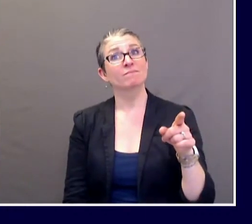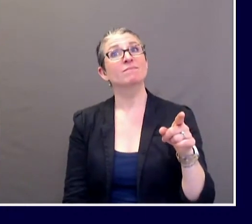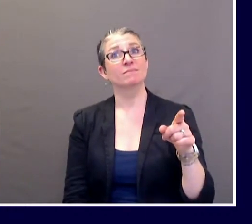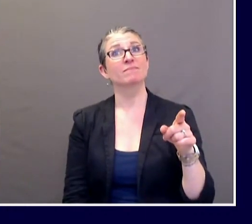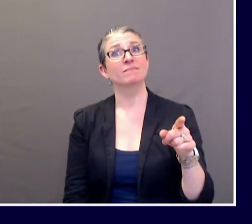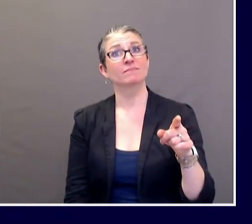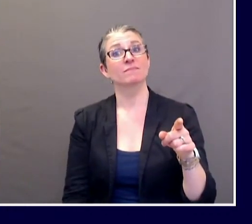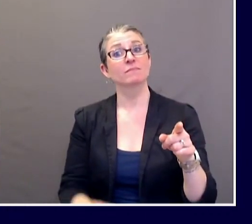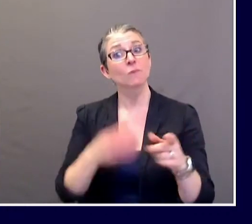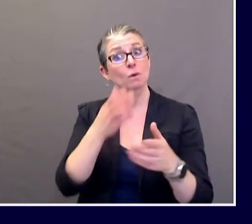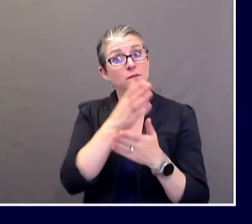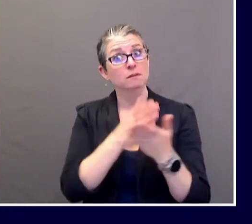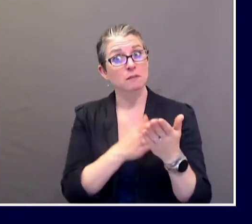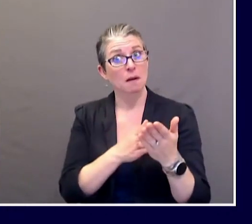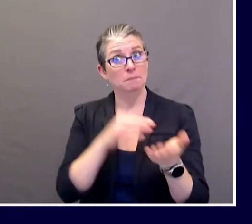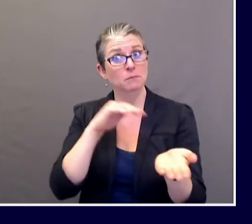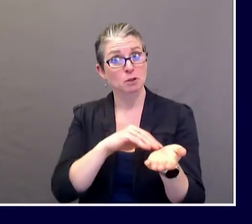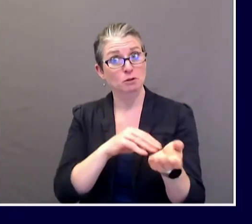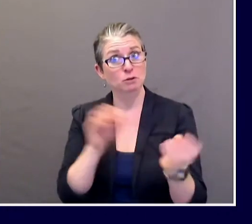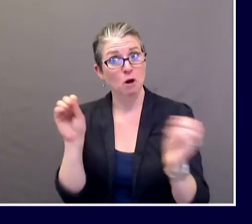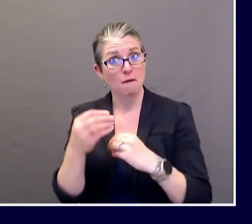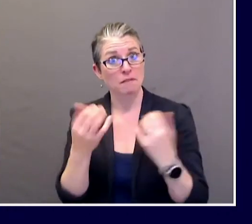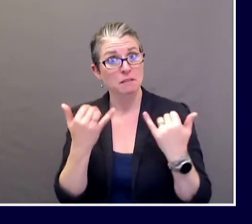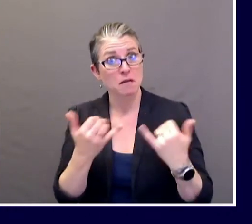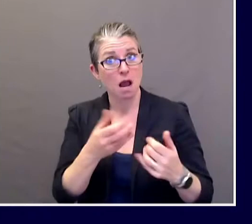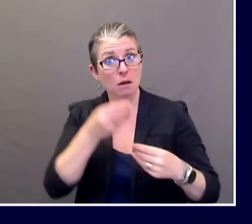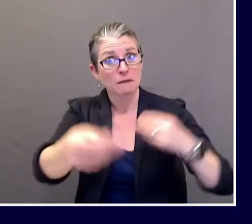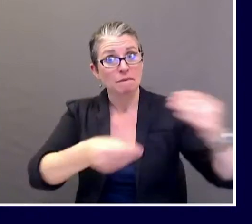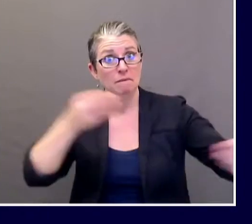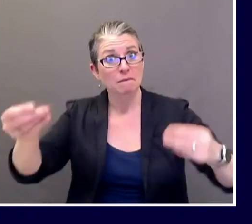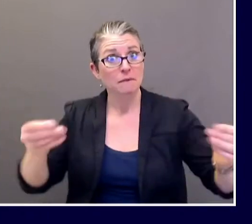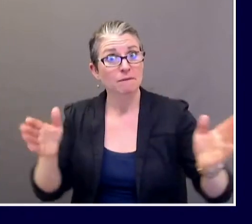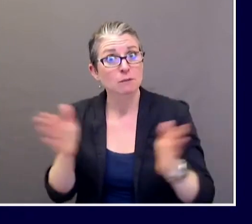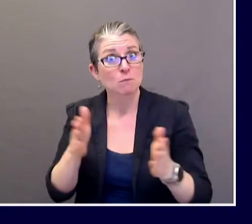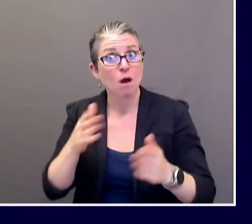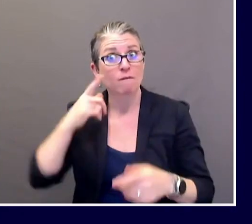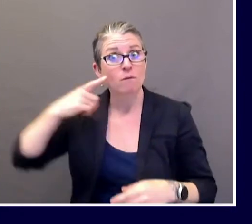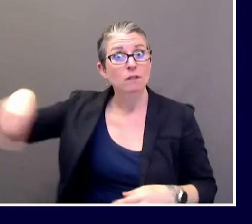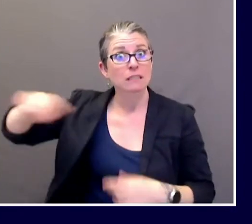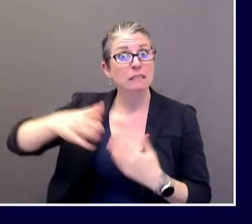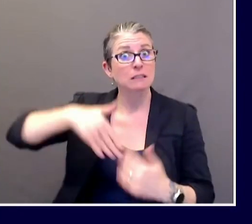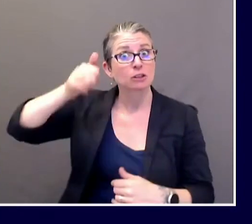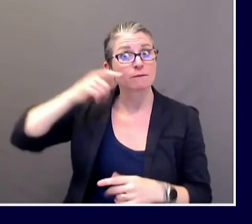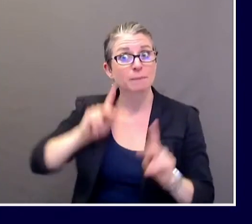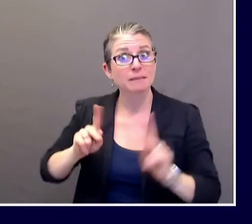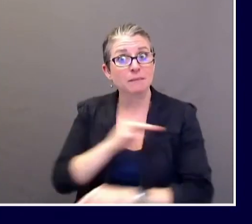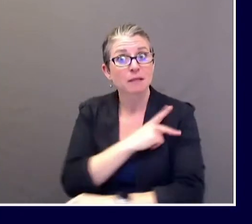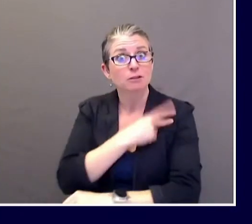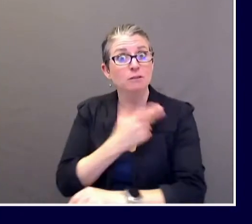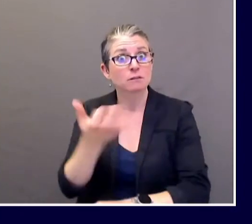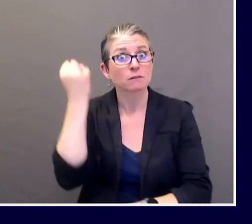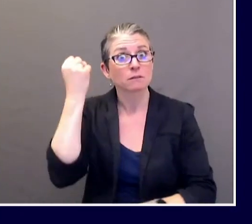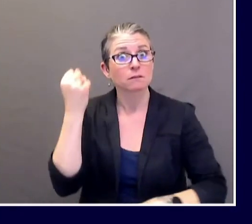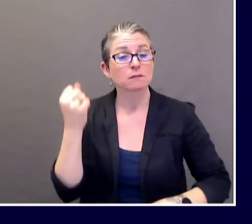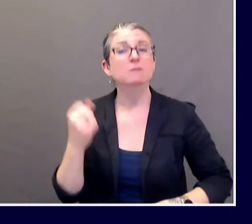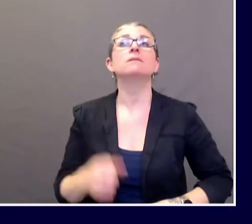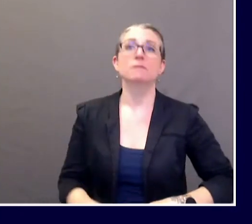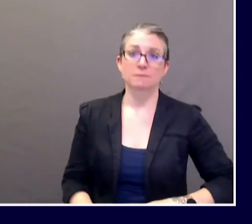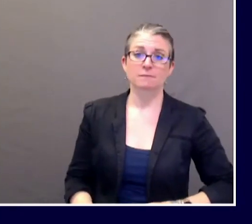strategy? I don't want to go that far quite yet. I do think they will continue to